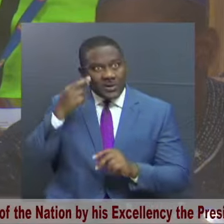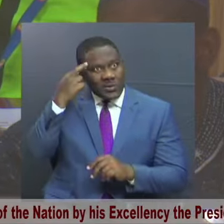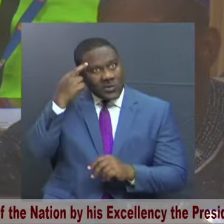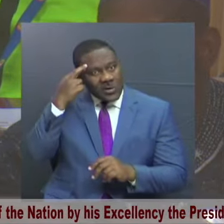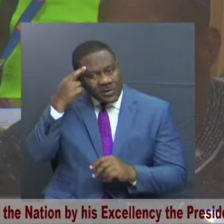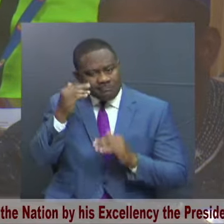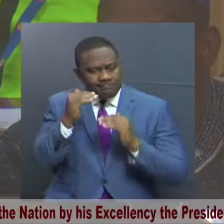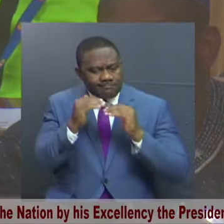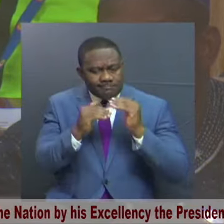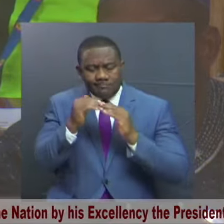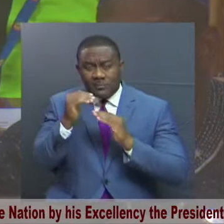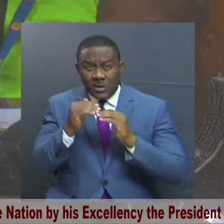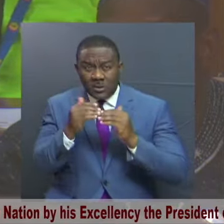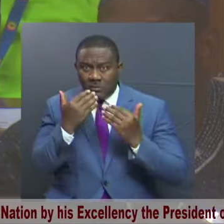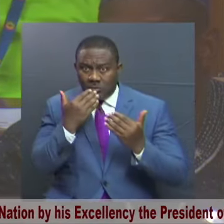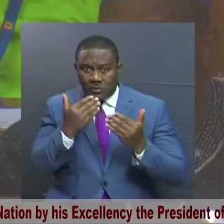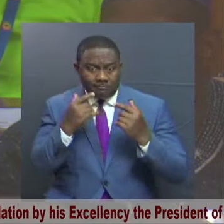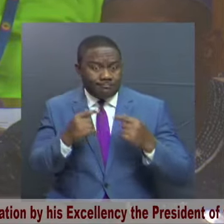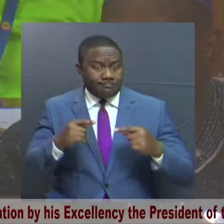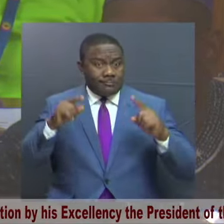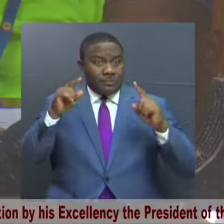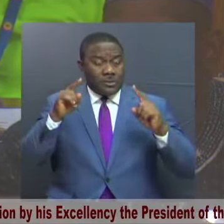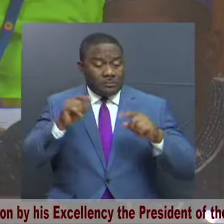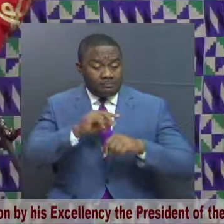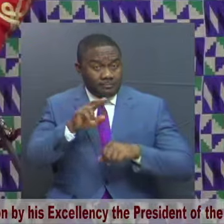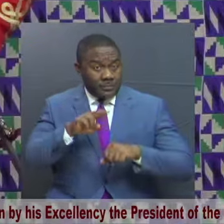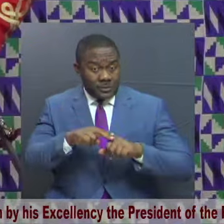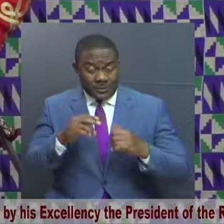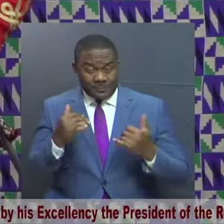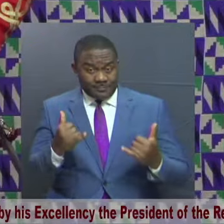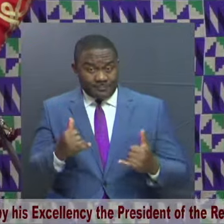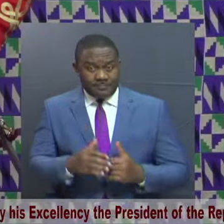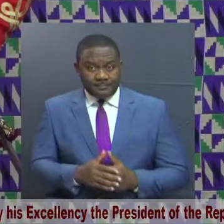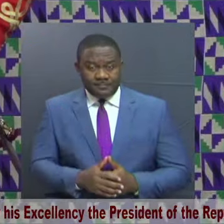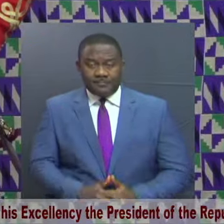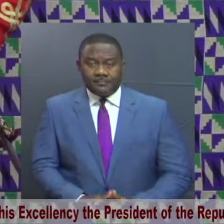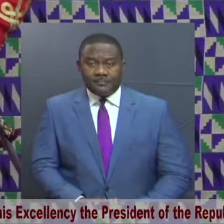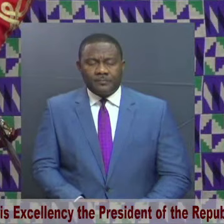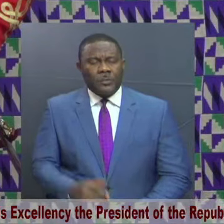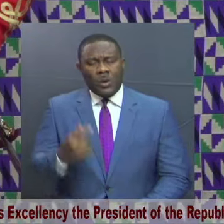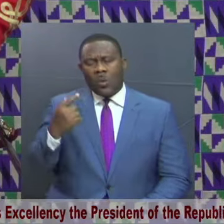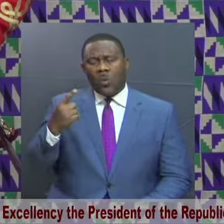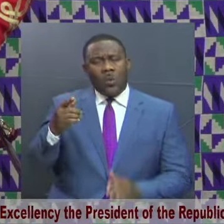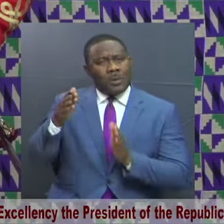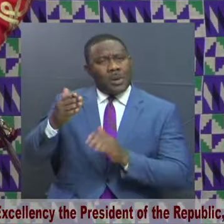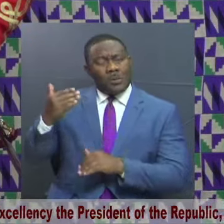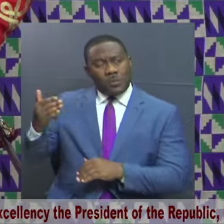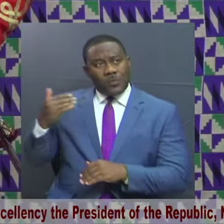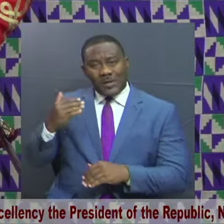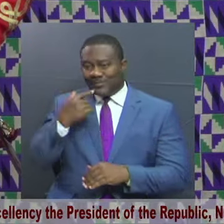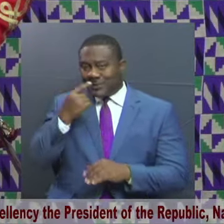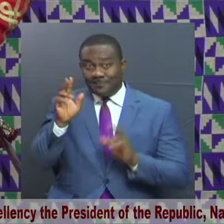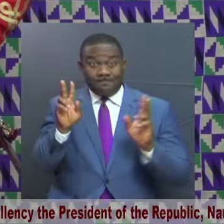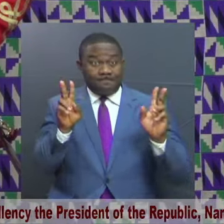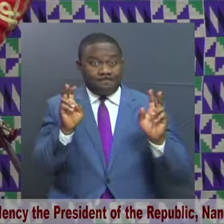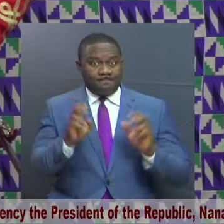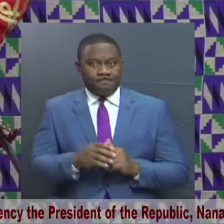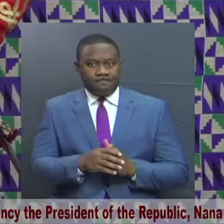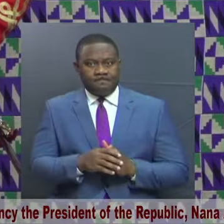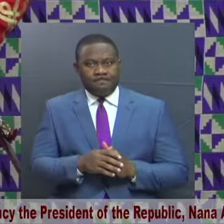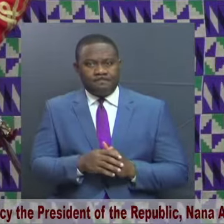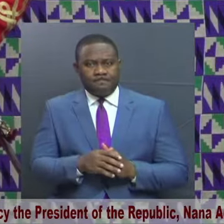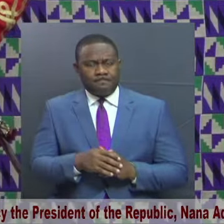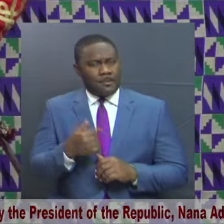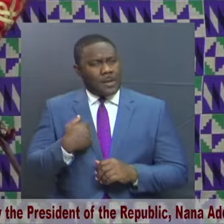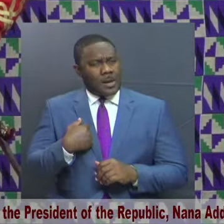prosperous Nation we seek a foreign Statesman once posed a question in our quote why am I the